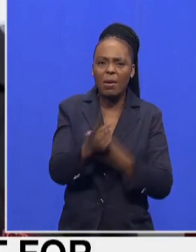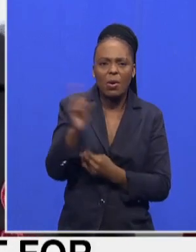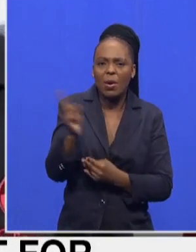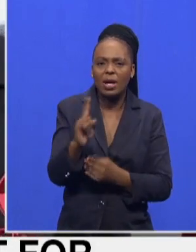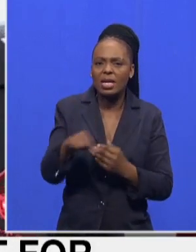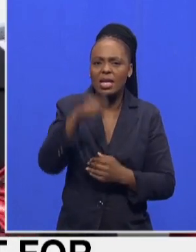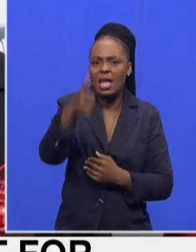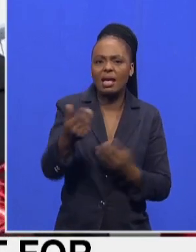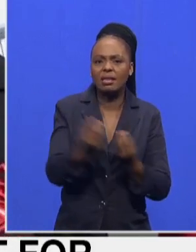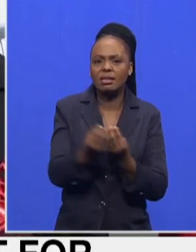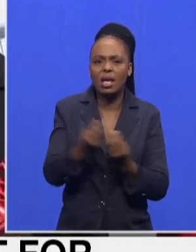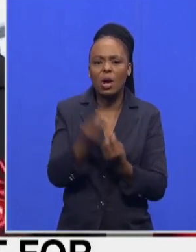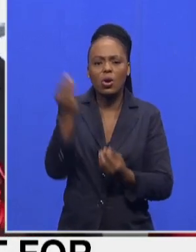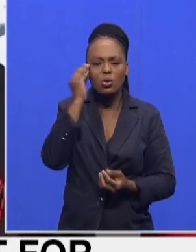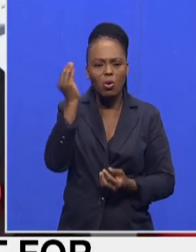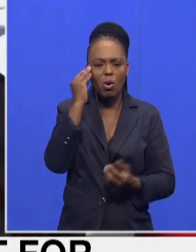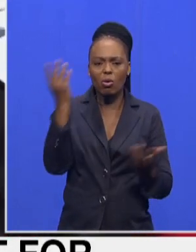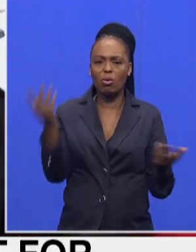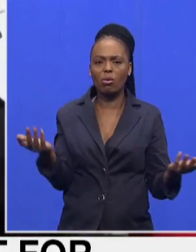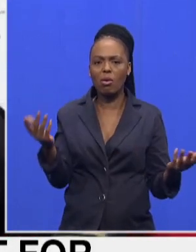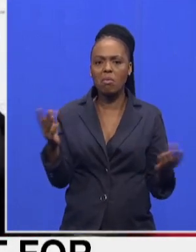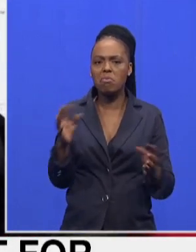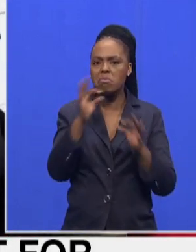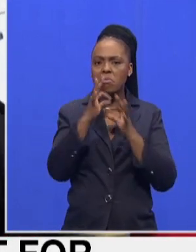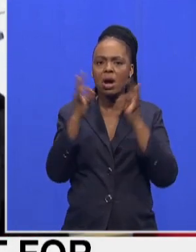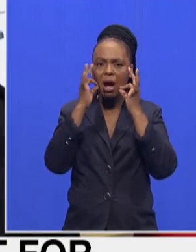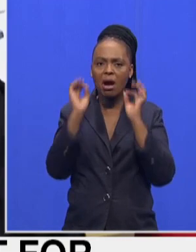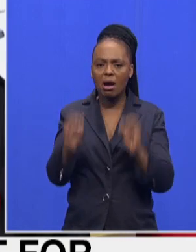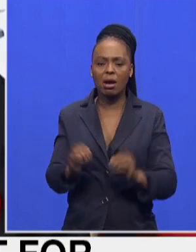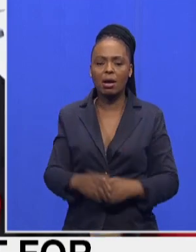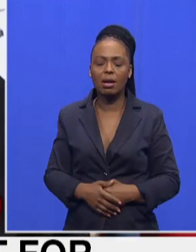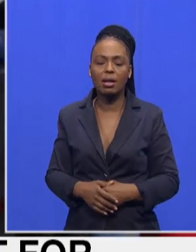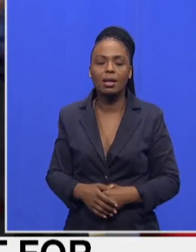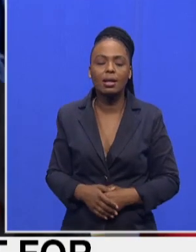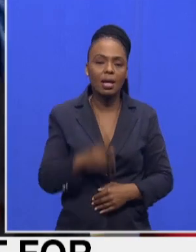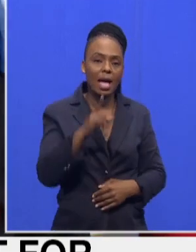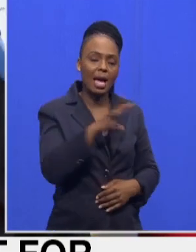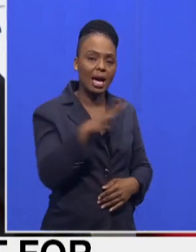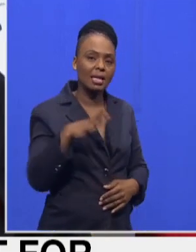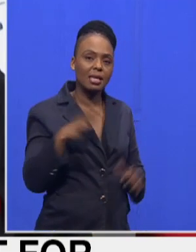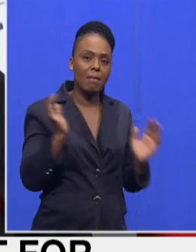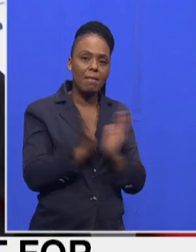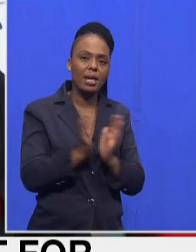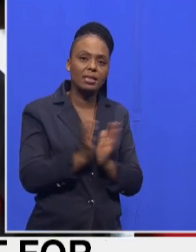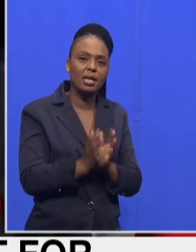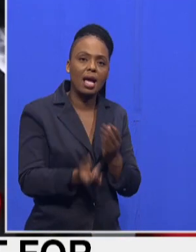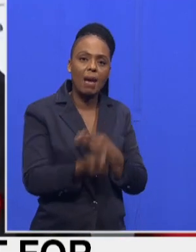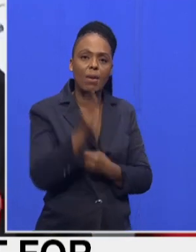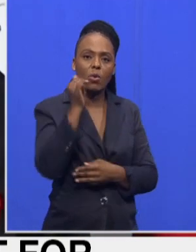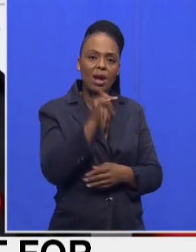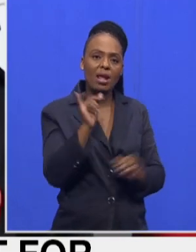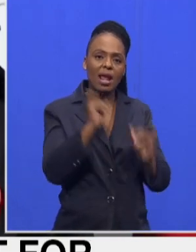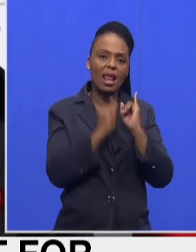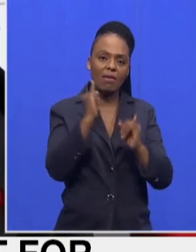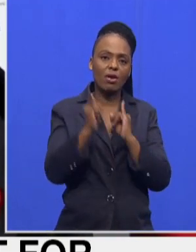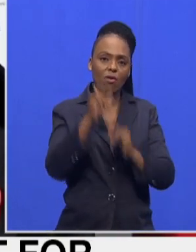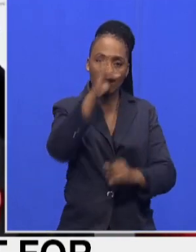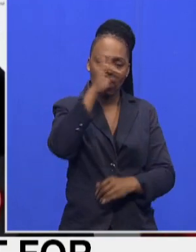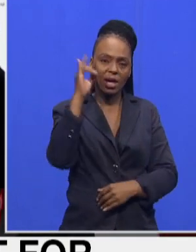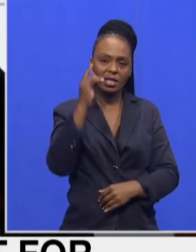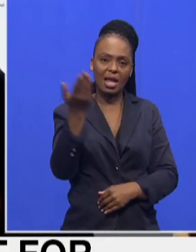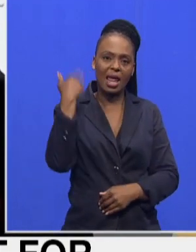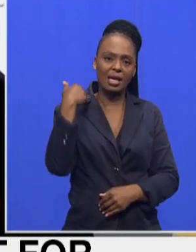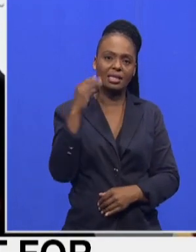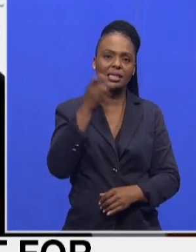thing we know, that we saw that memo. Yes, so that council meeting took place again on the 11th of March, which is this past Saturday, and